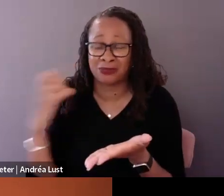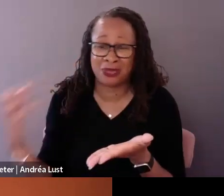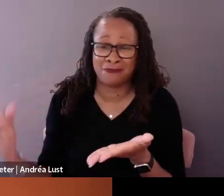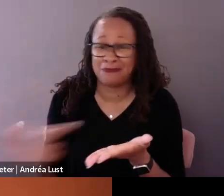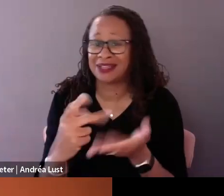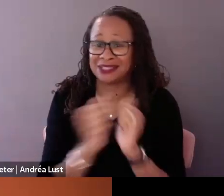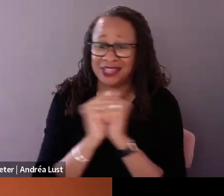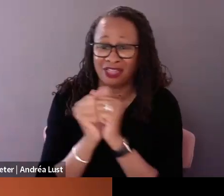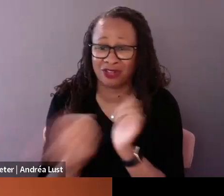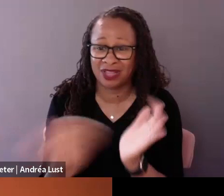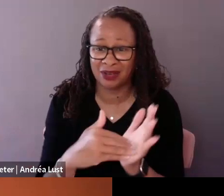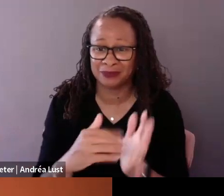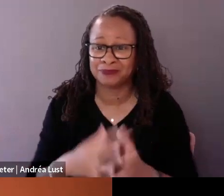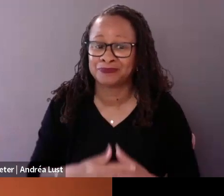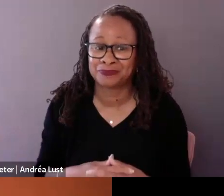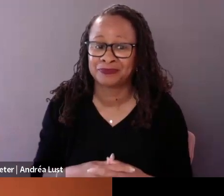again.